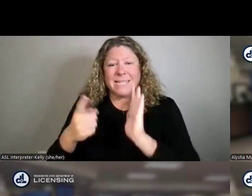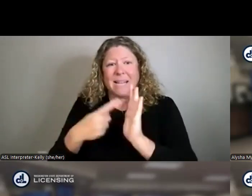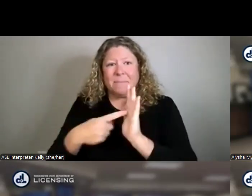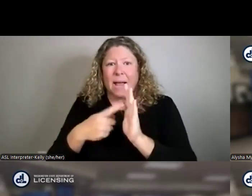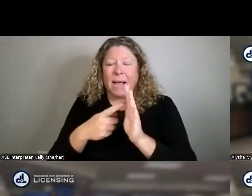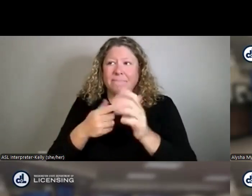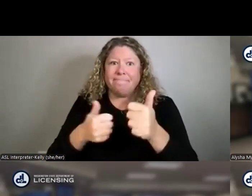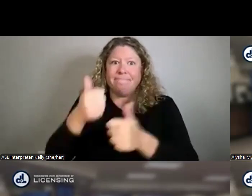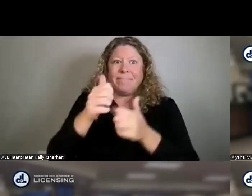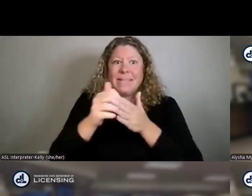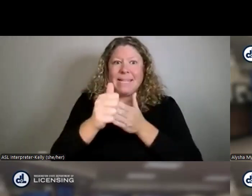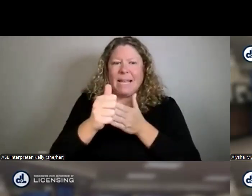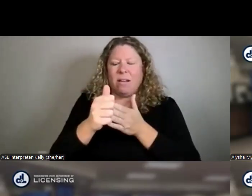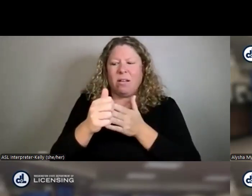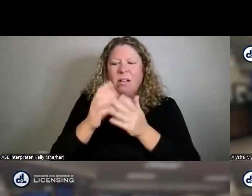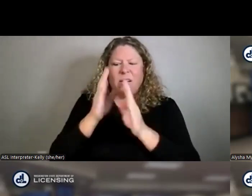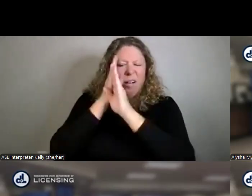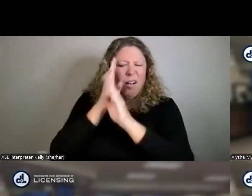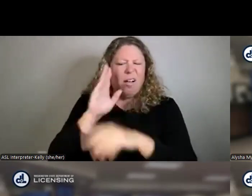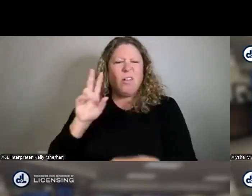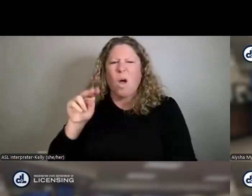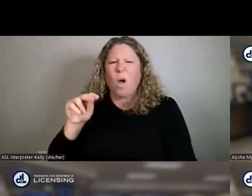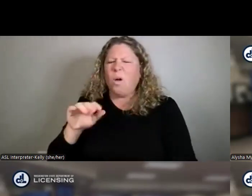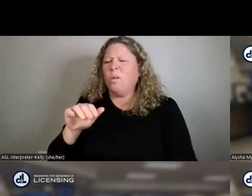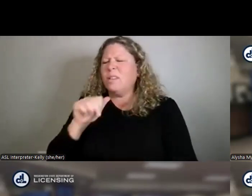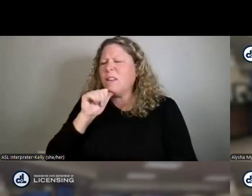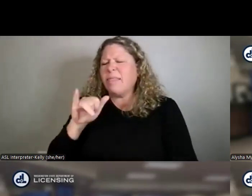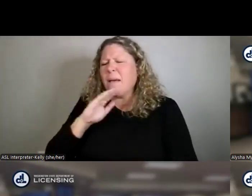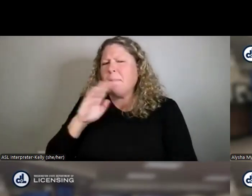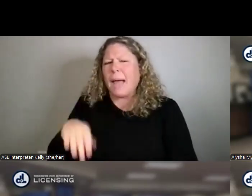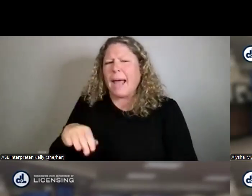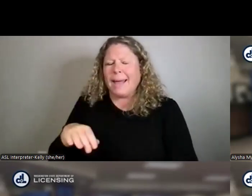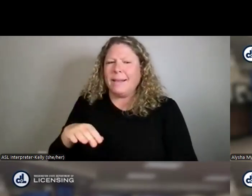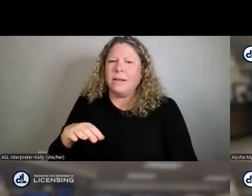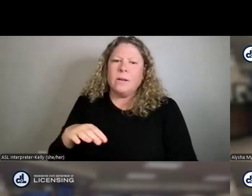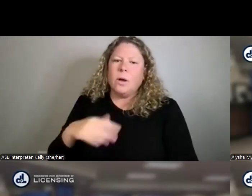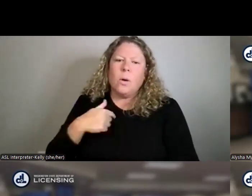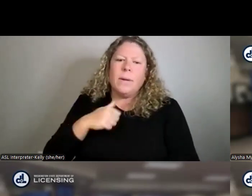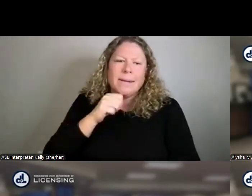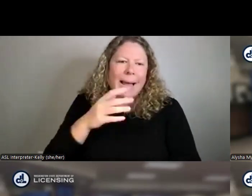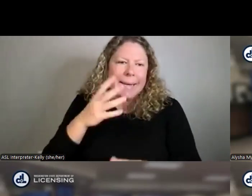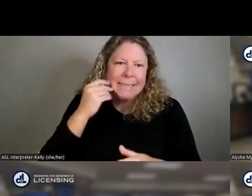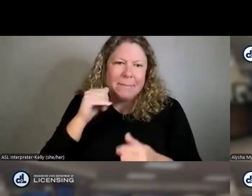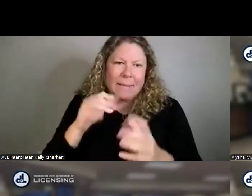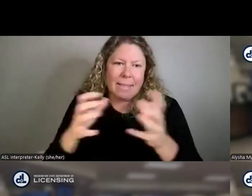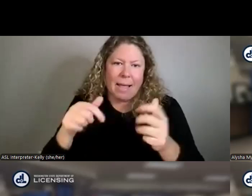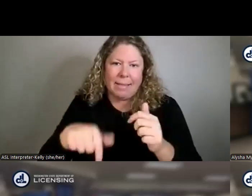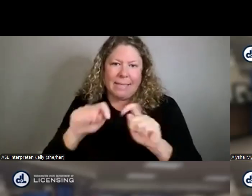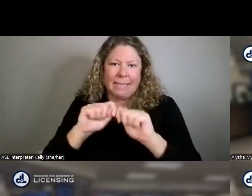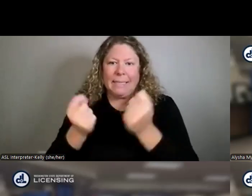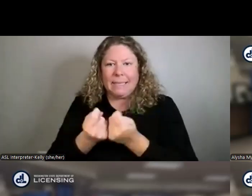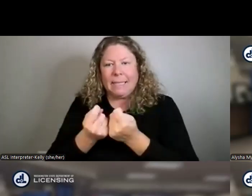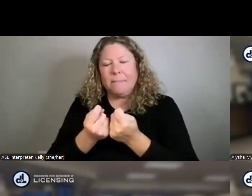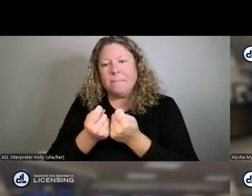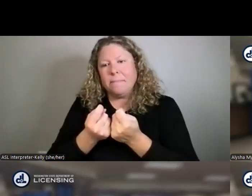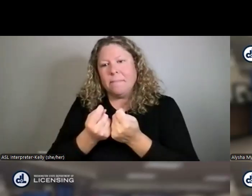truth. Um, and ways that we have handled, we haven't really run into that a ton and on our team, but having really